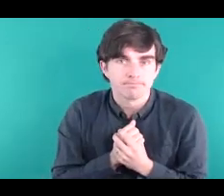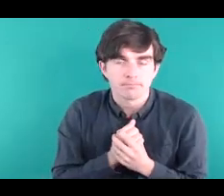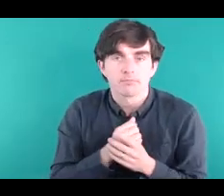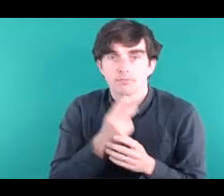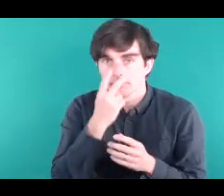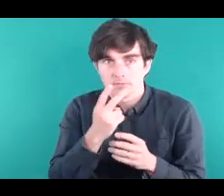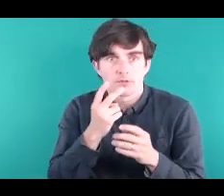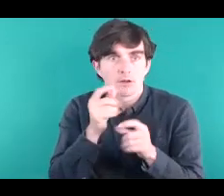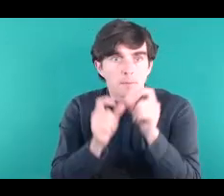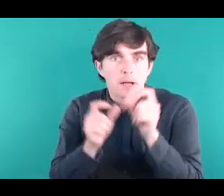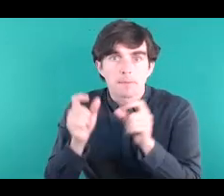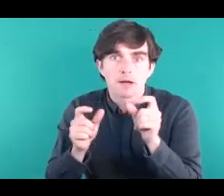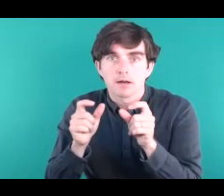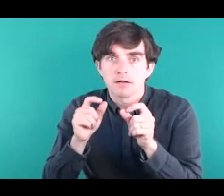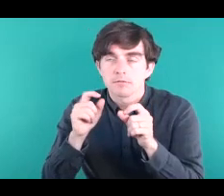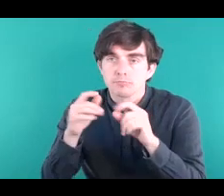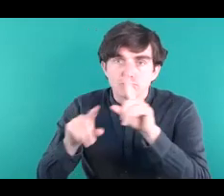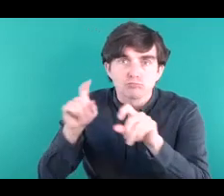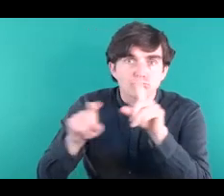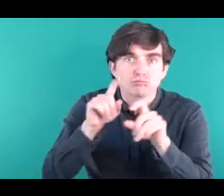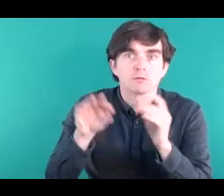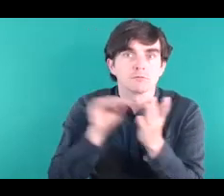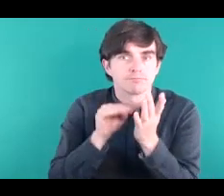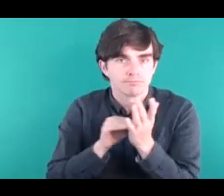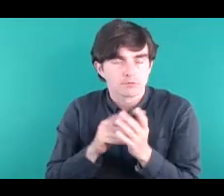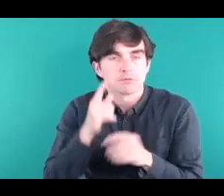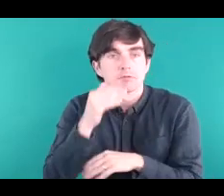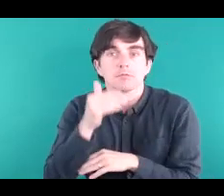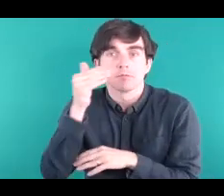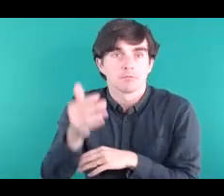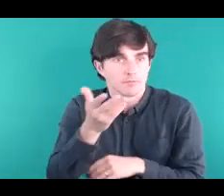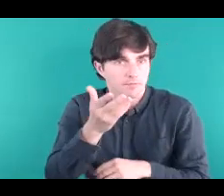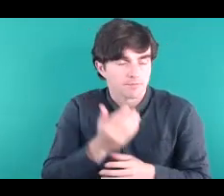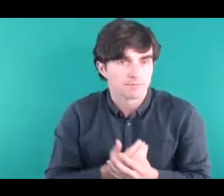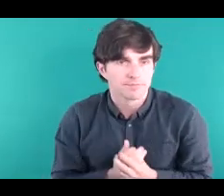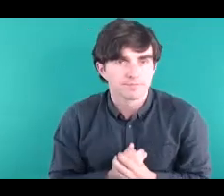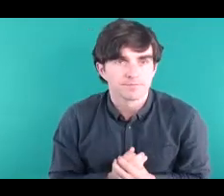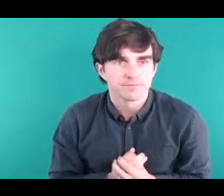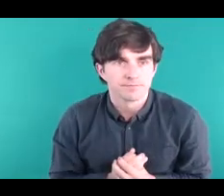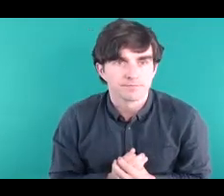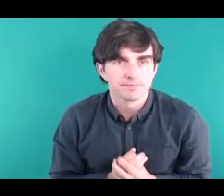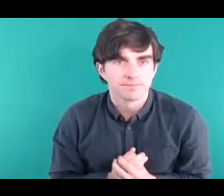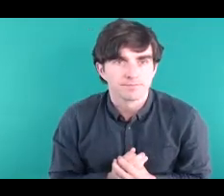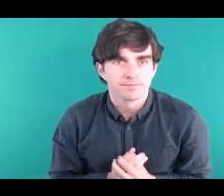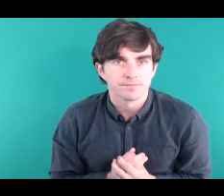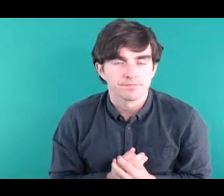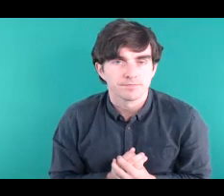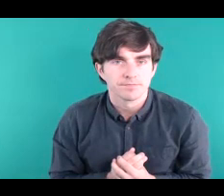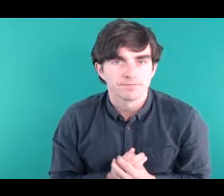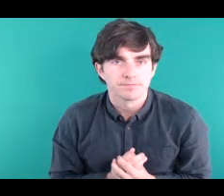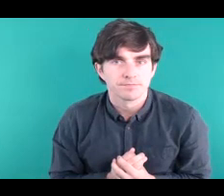So actually in our survey, what we are looking at is a number of